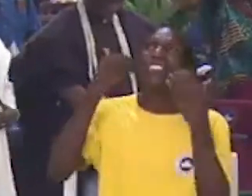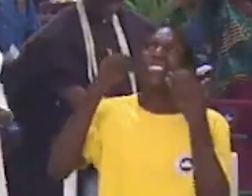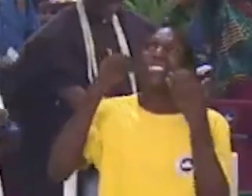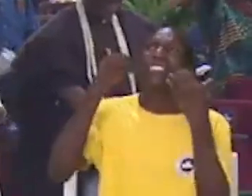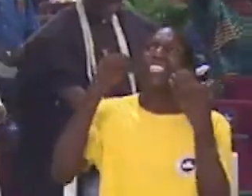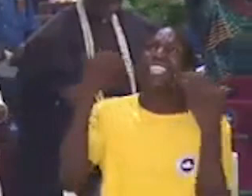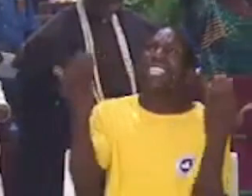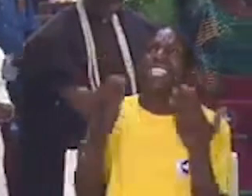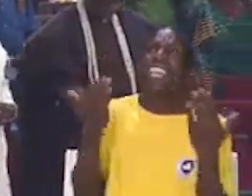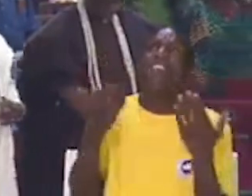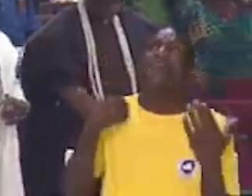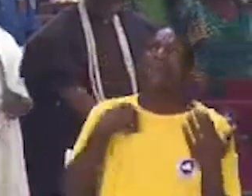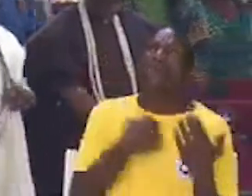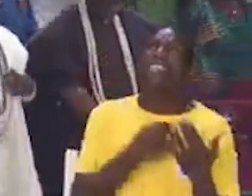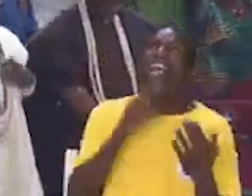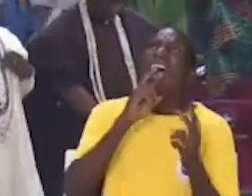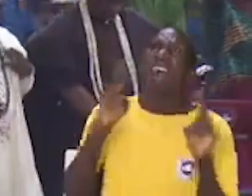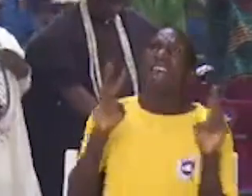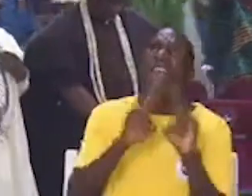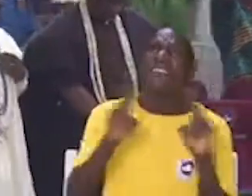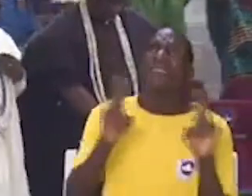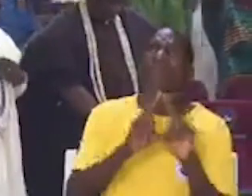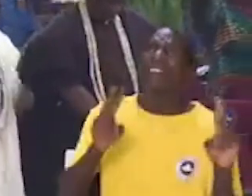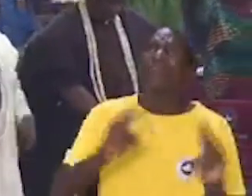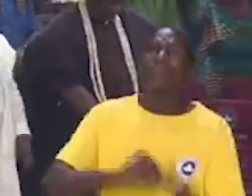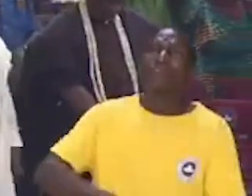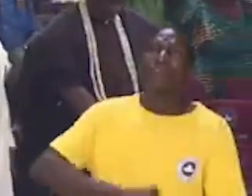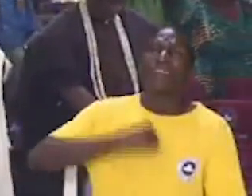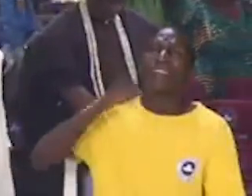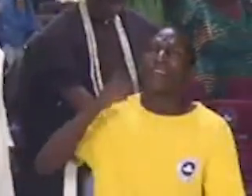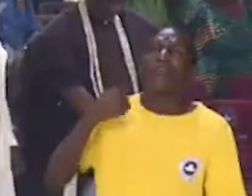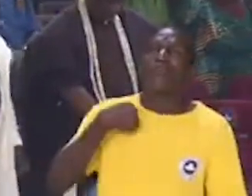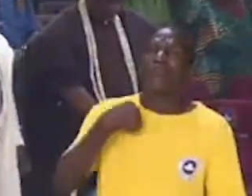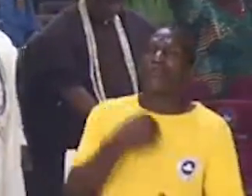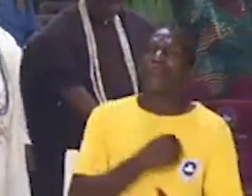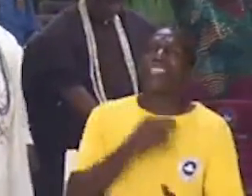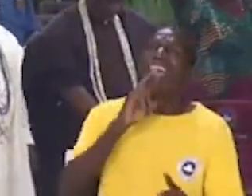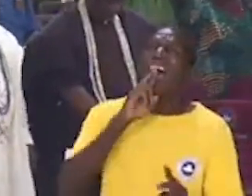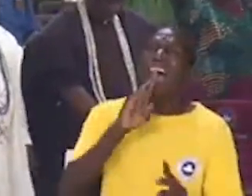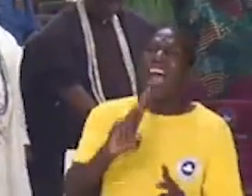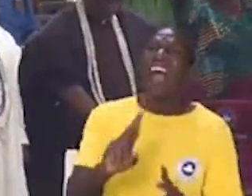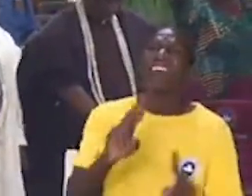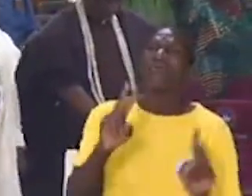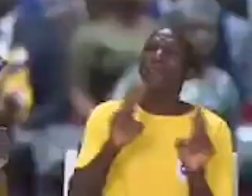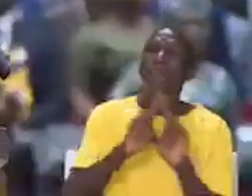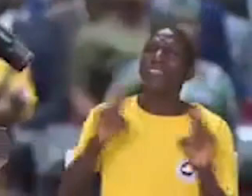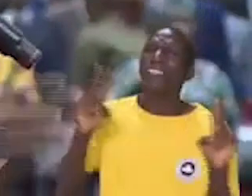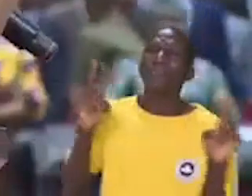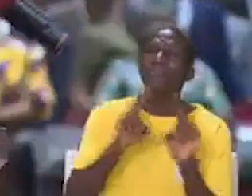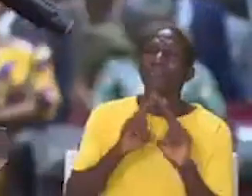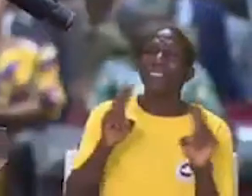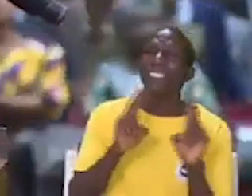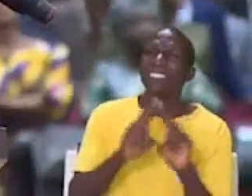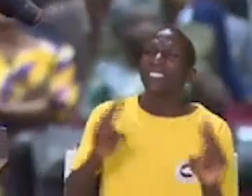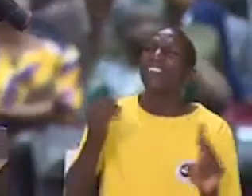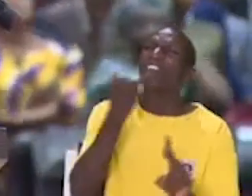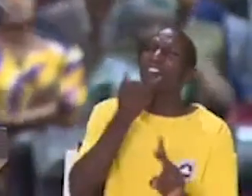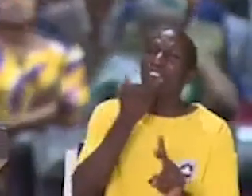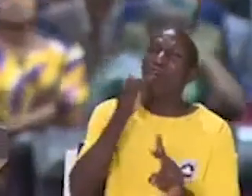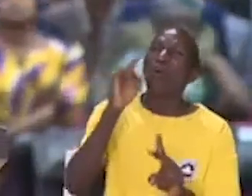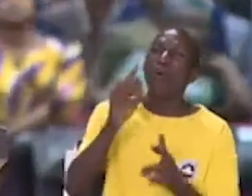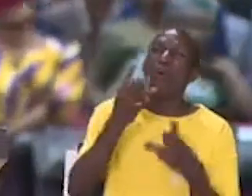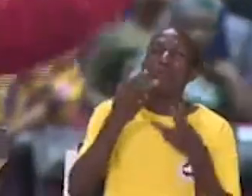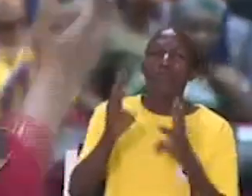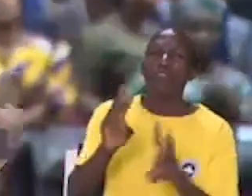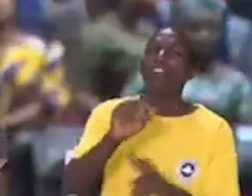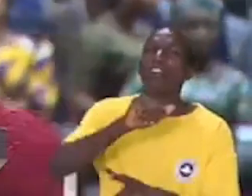have been very proud and conceited. We have been wicked one to another. I want you to say, Father,